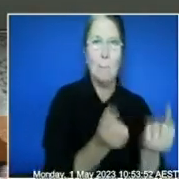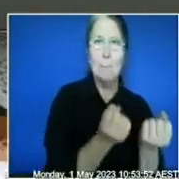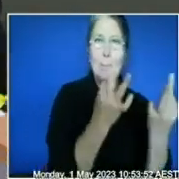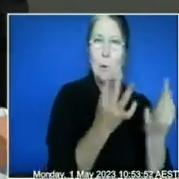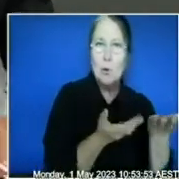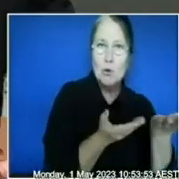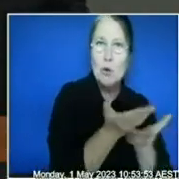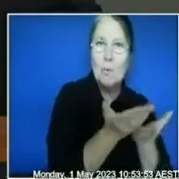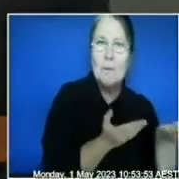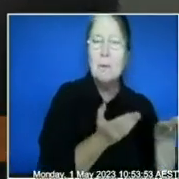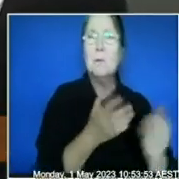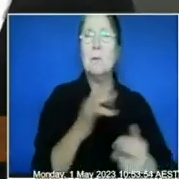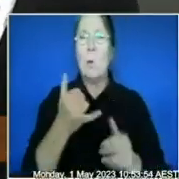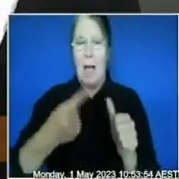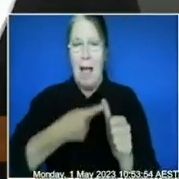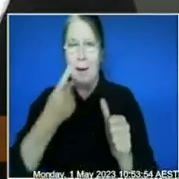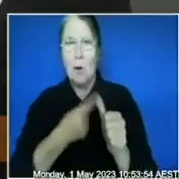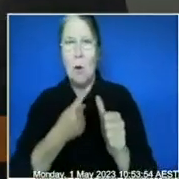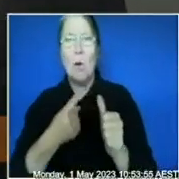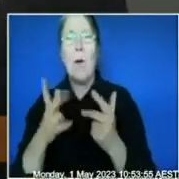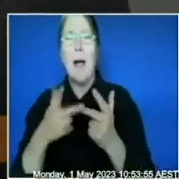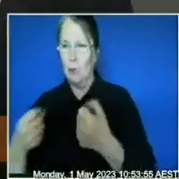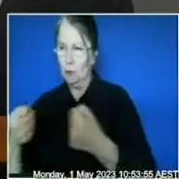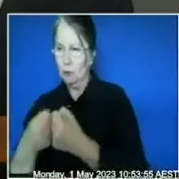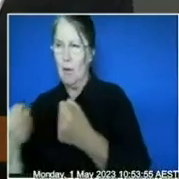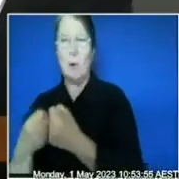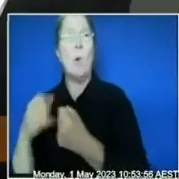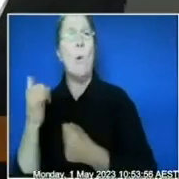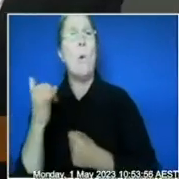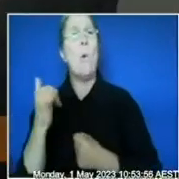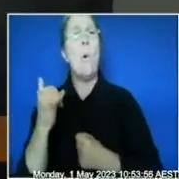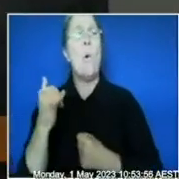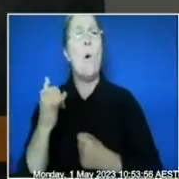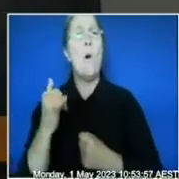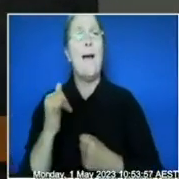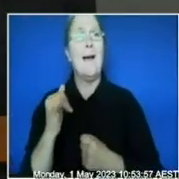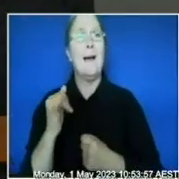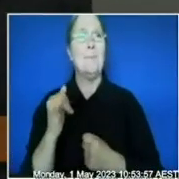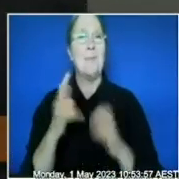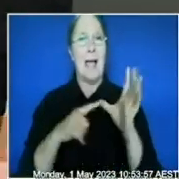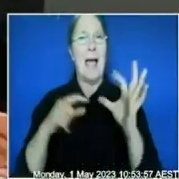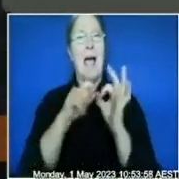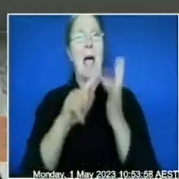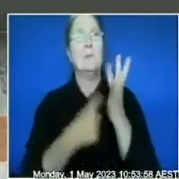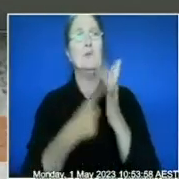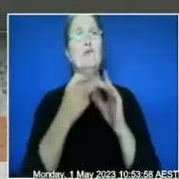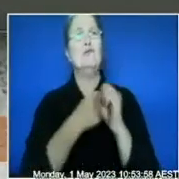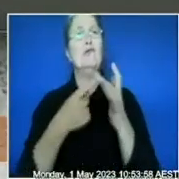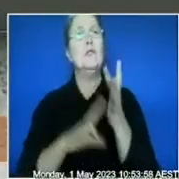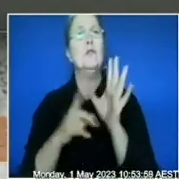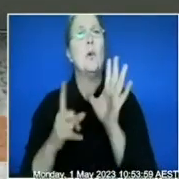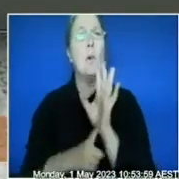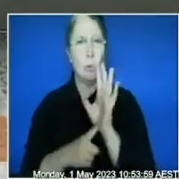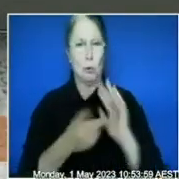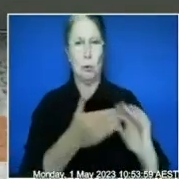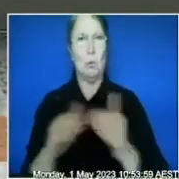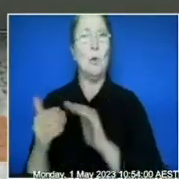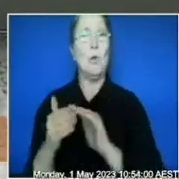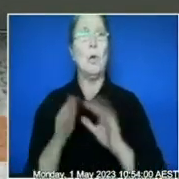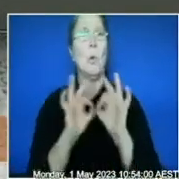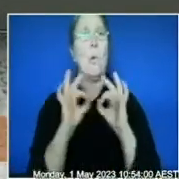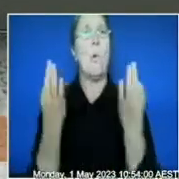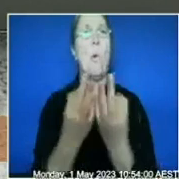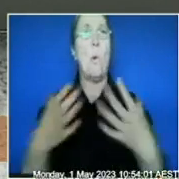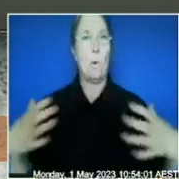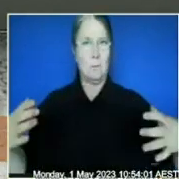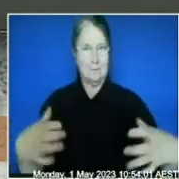And is it right to say that the government's overall response to the report was to support that approach based